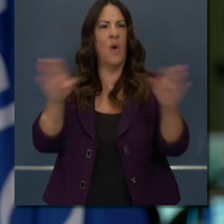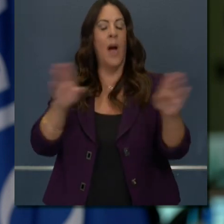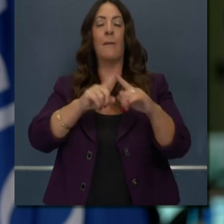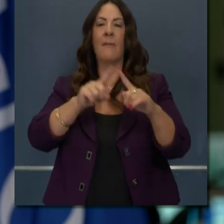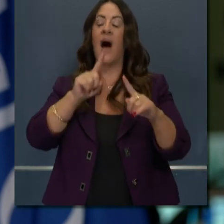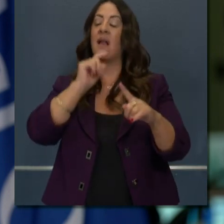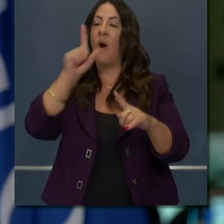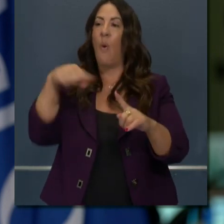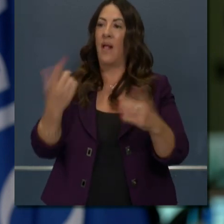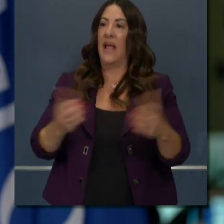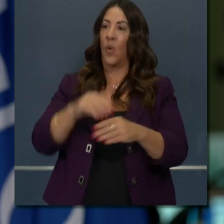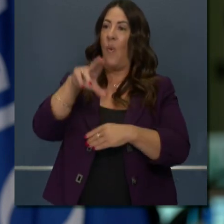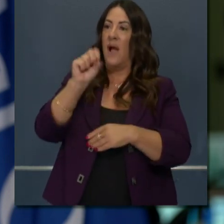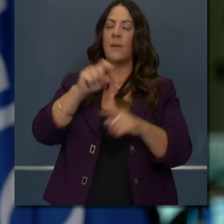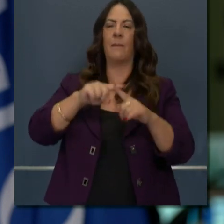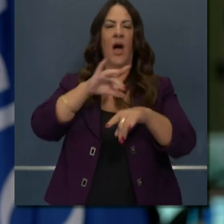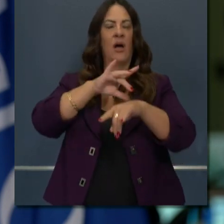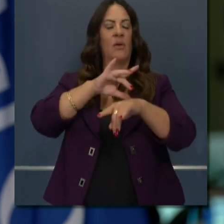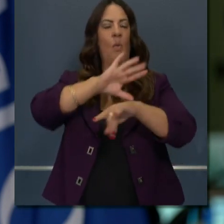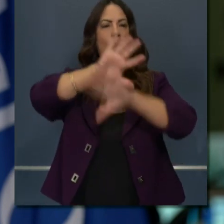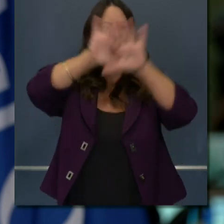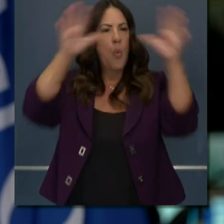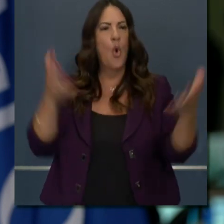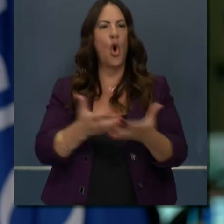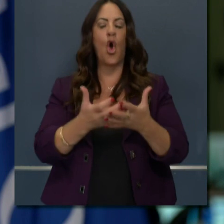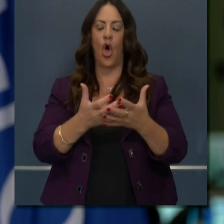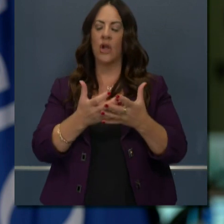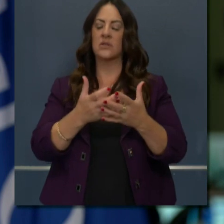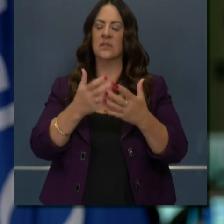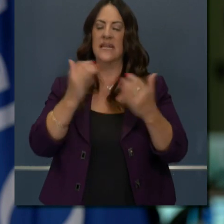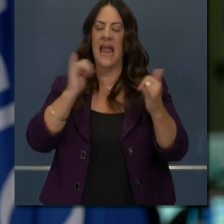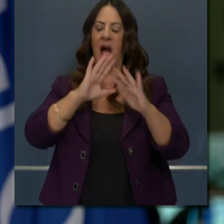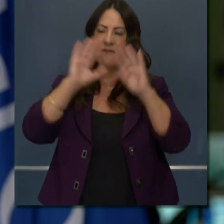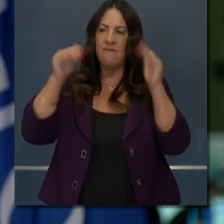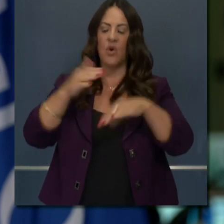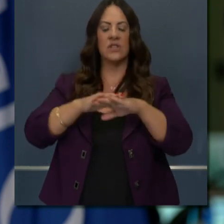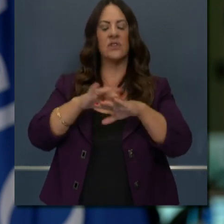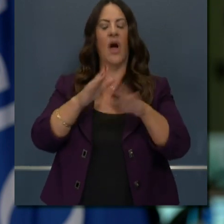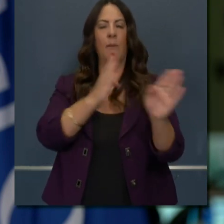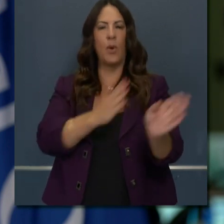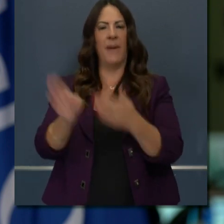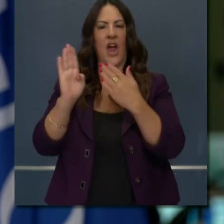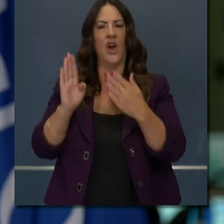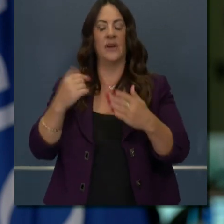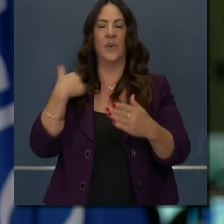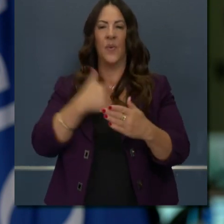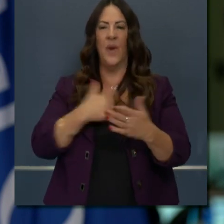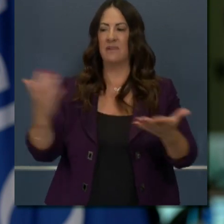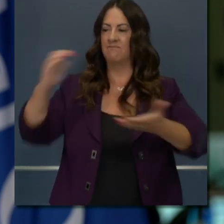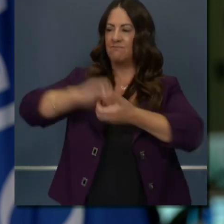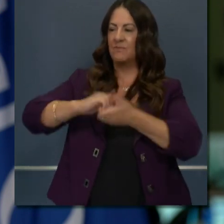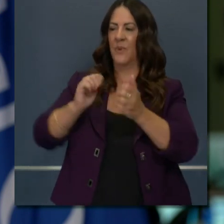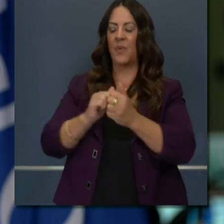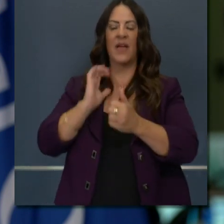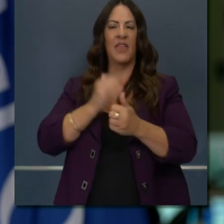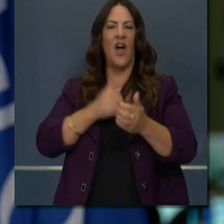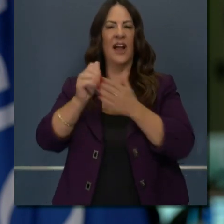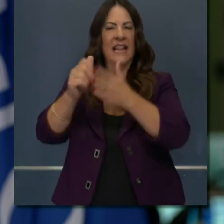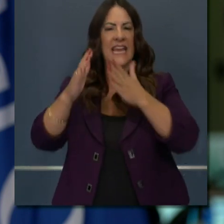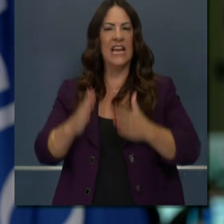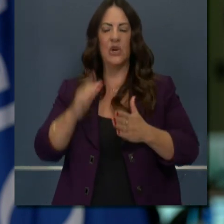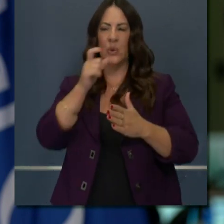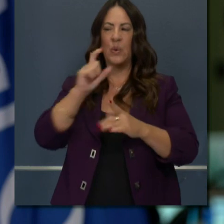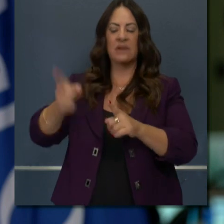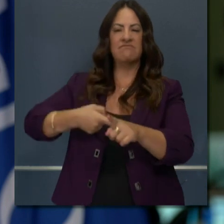worldwide earthquake preparedness event. We are joined here today at Cal OES with leaders in seismic